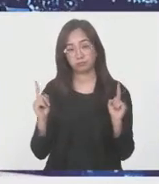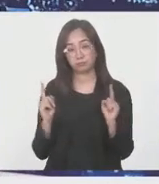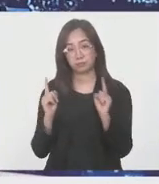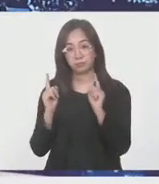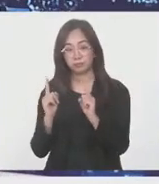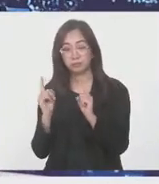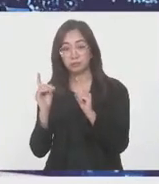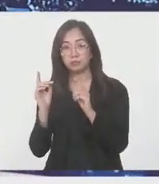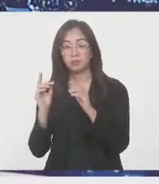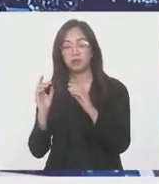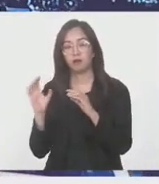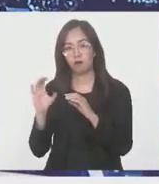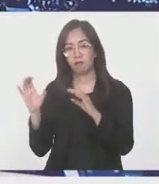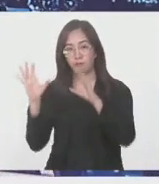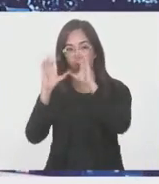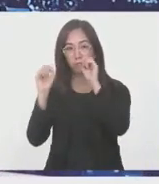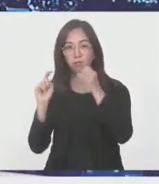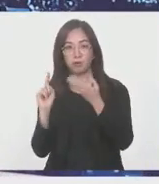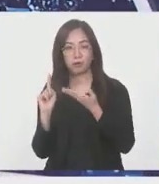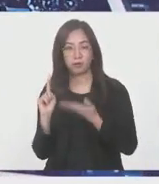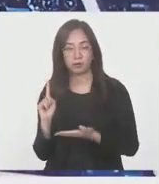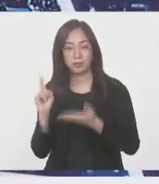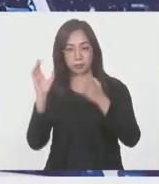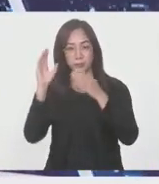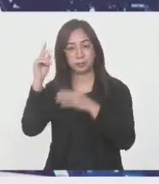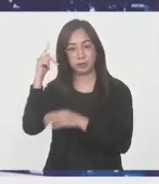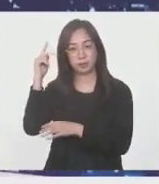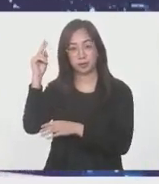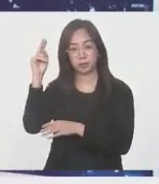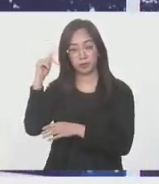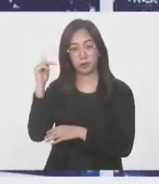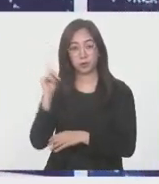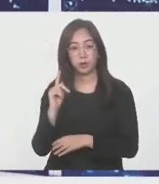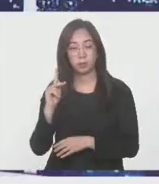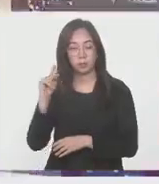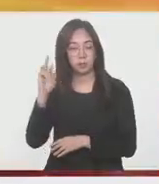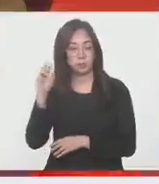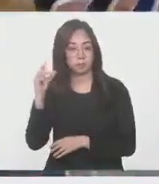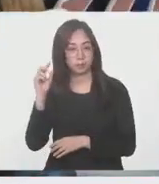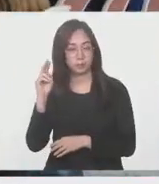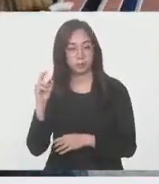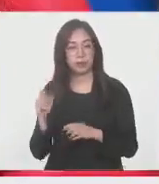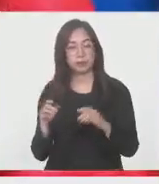Czech counterpart, President Peter Pavel, at the Prague Castle.